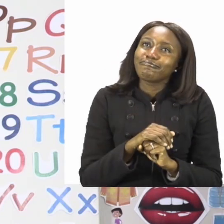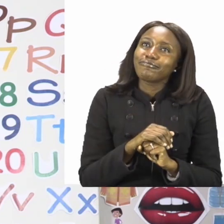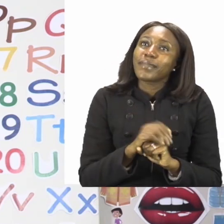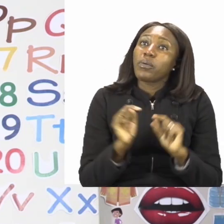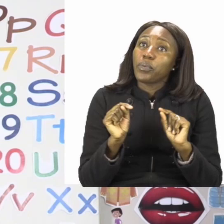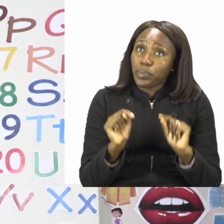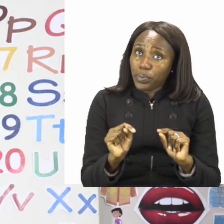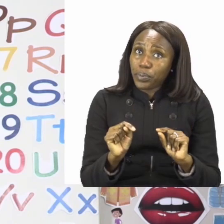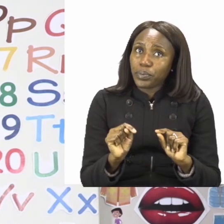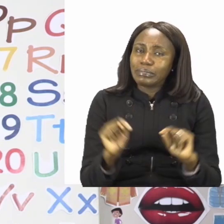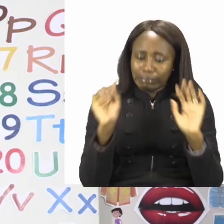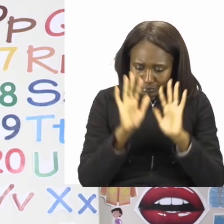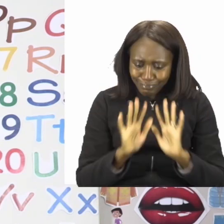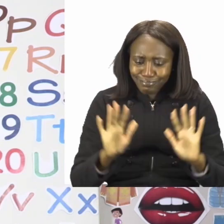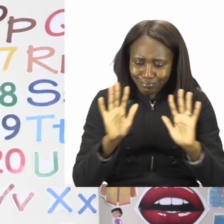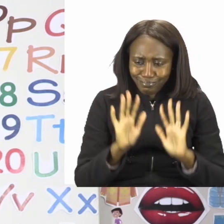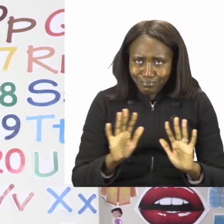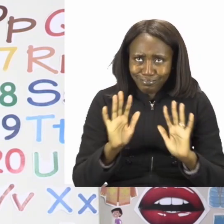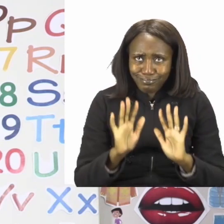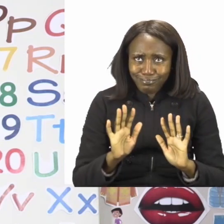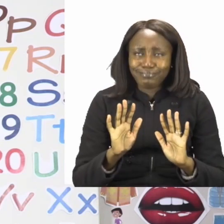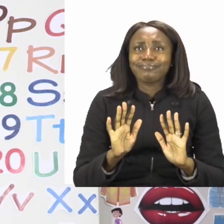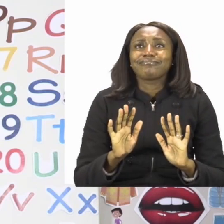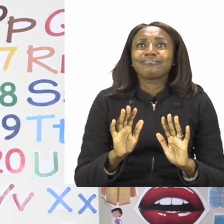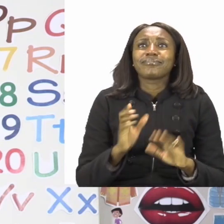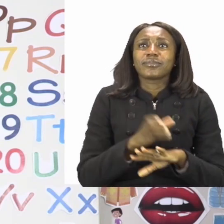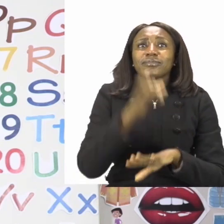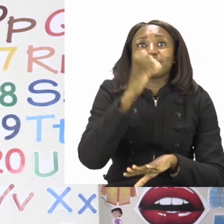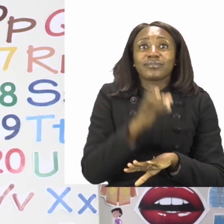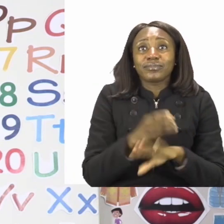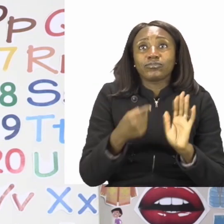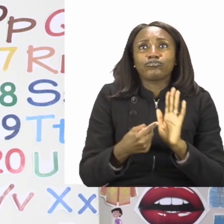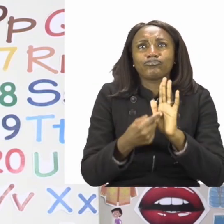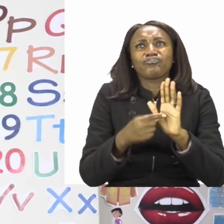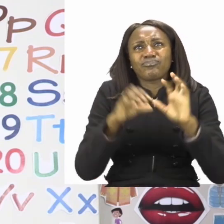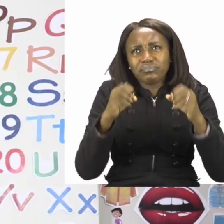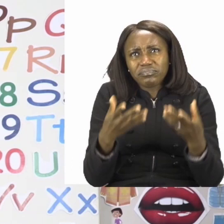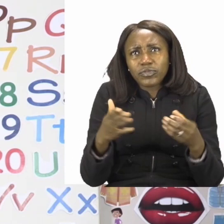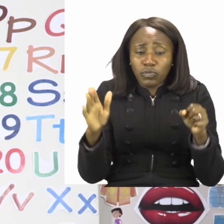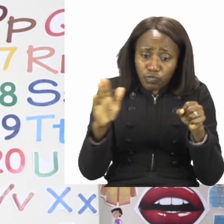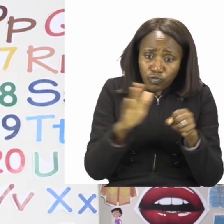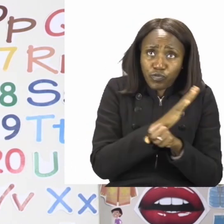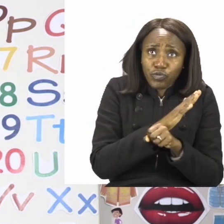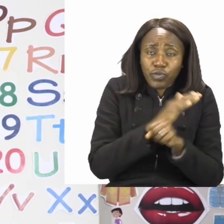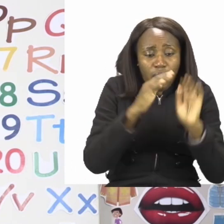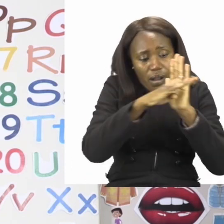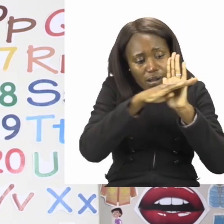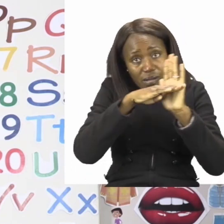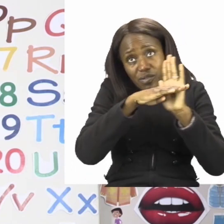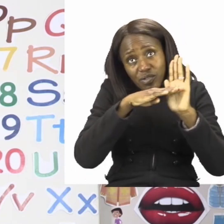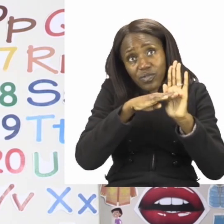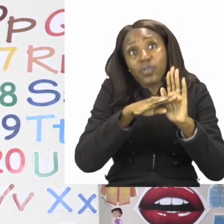job to color the bottles to show the concept of full, then